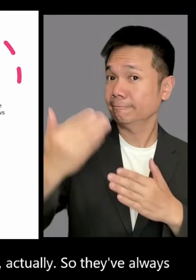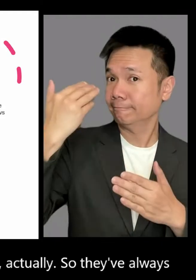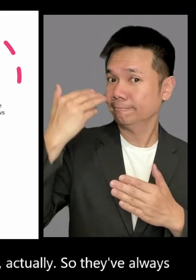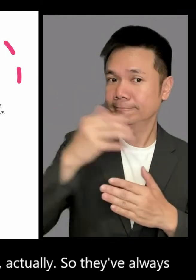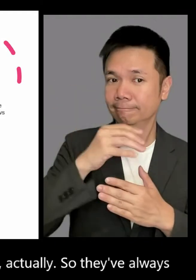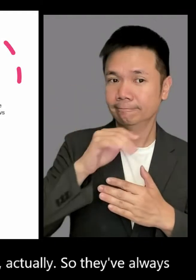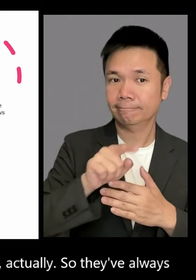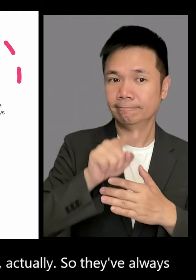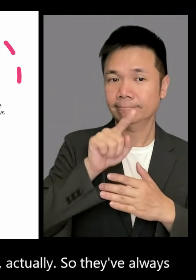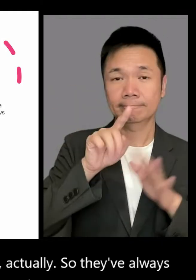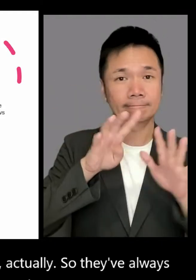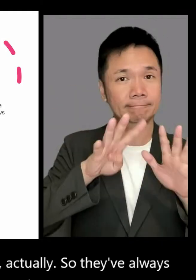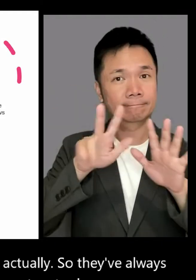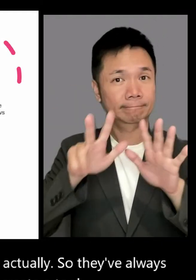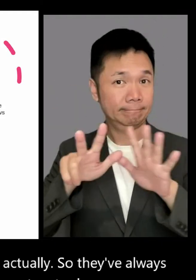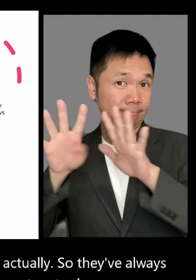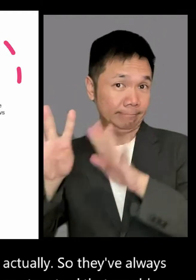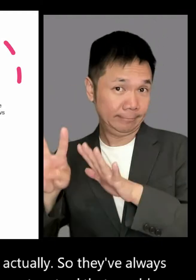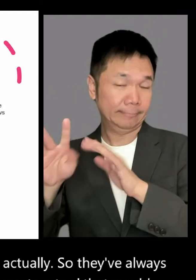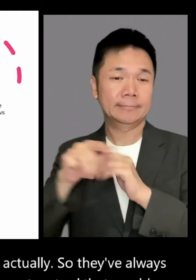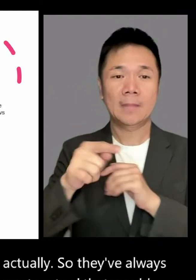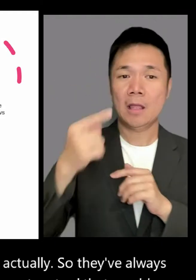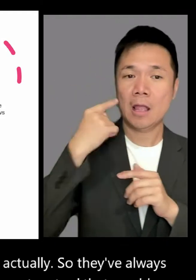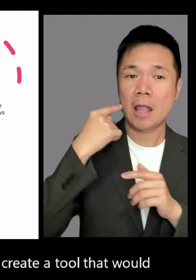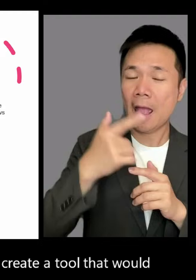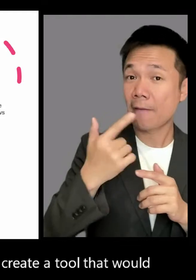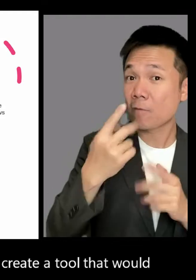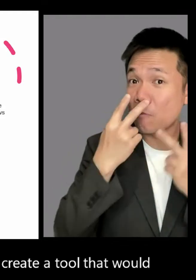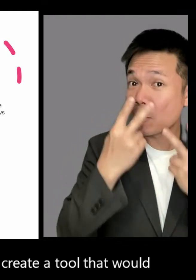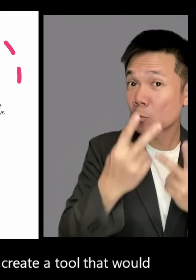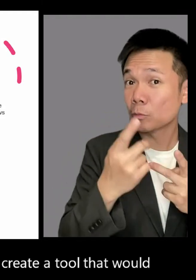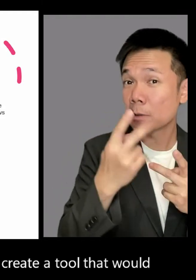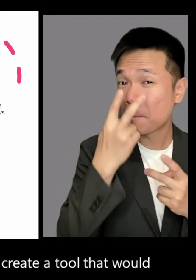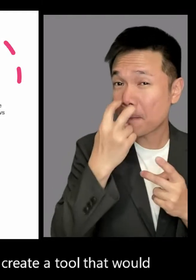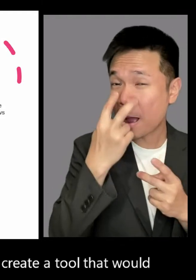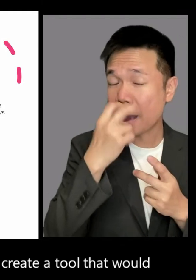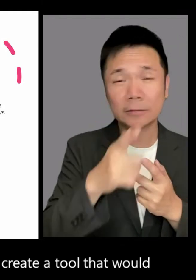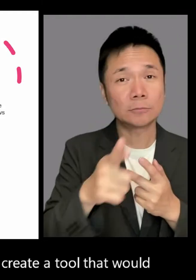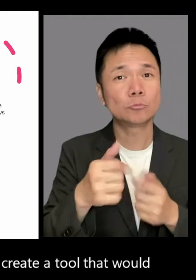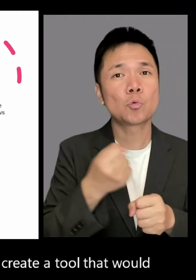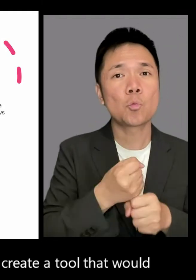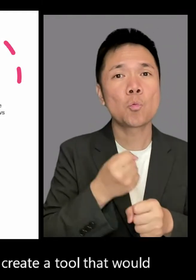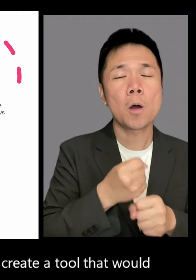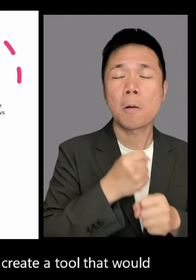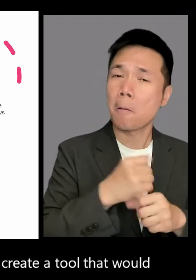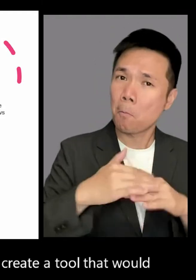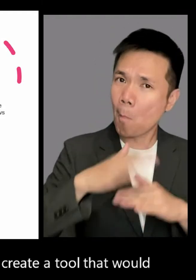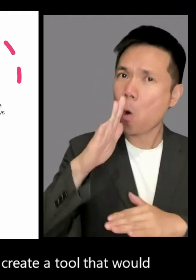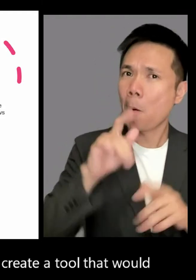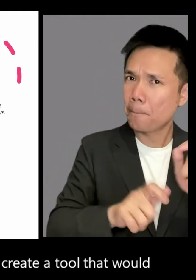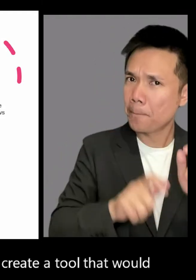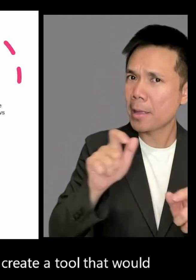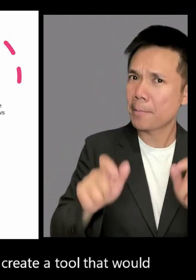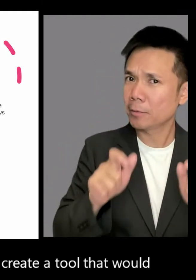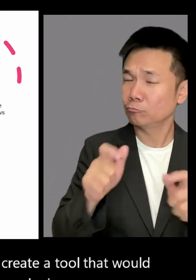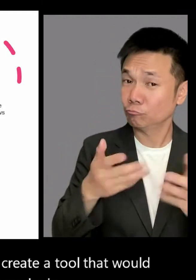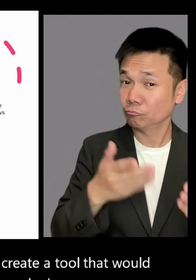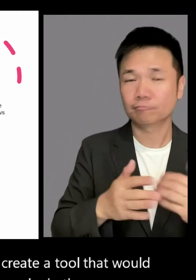create a tool that would allow folks to use computers as they're becoming more popular in the